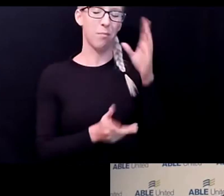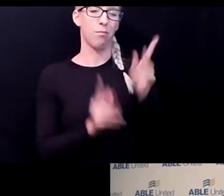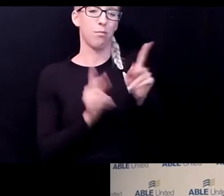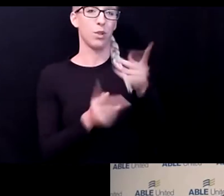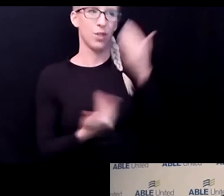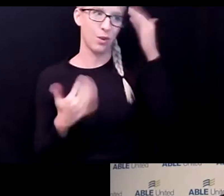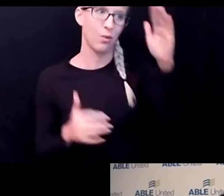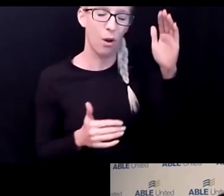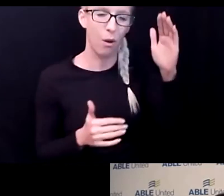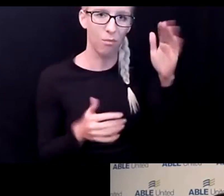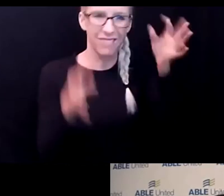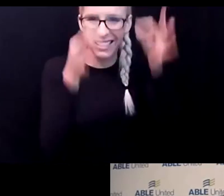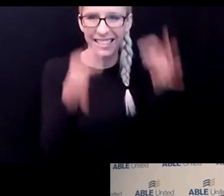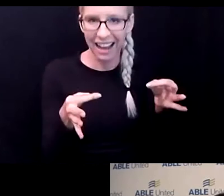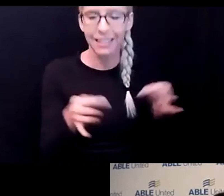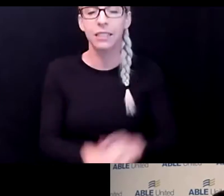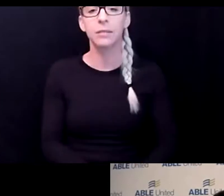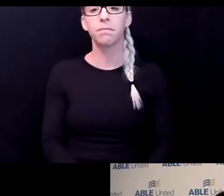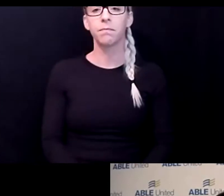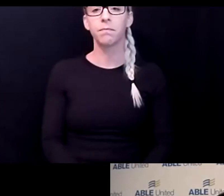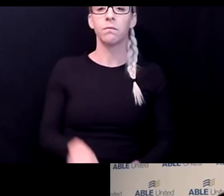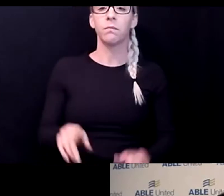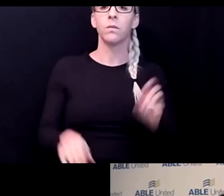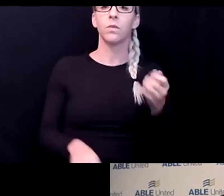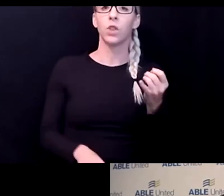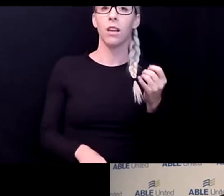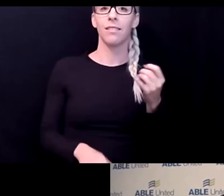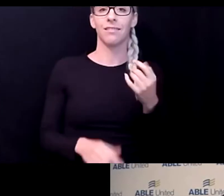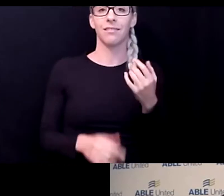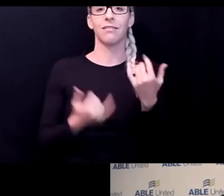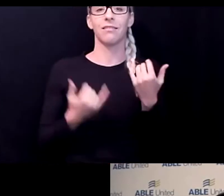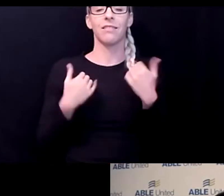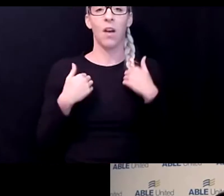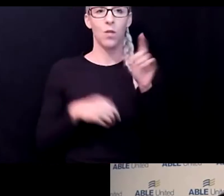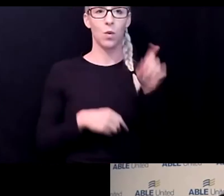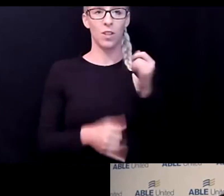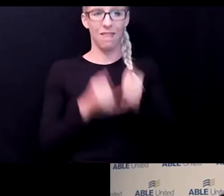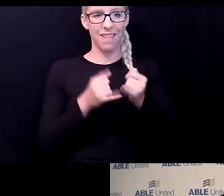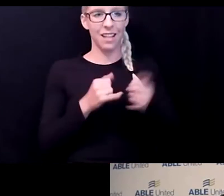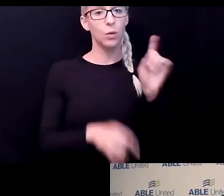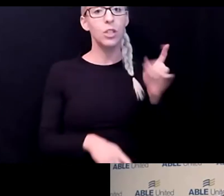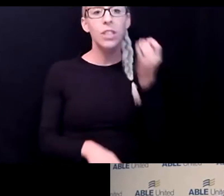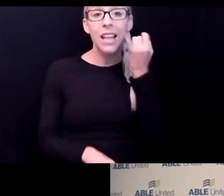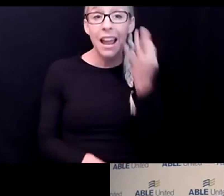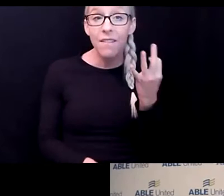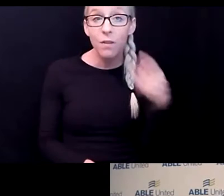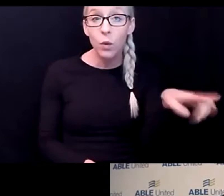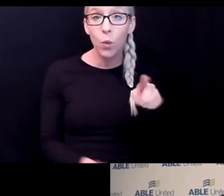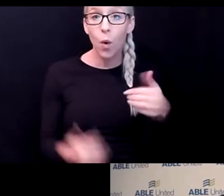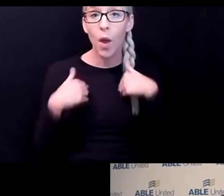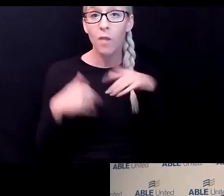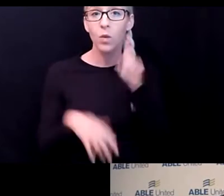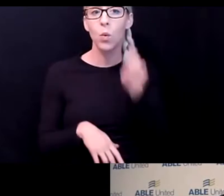point. So we get this question, and this will be one of our last questions. But if individuals do have questions, they can go ahead and